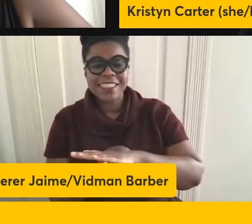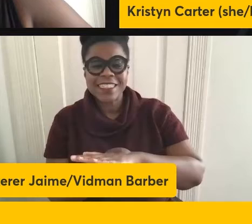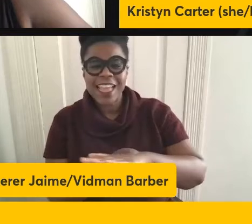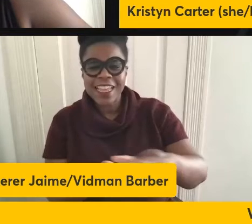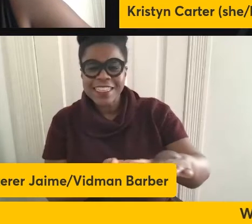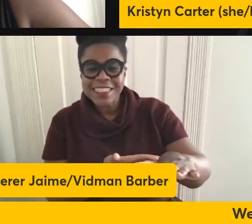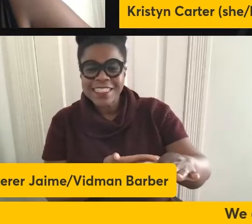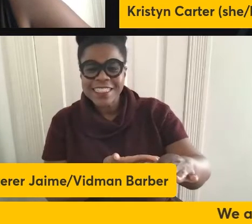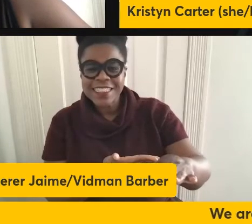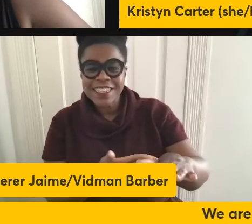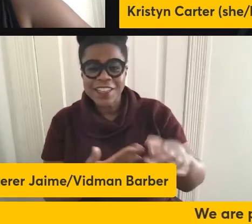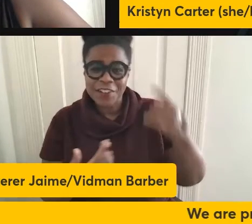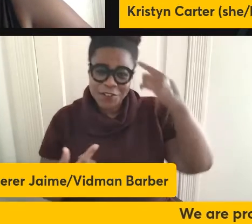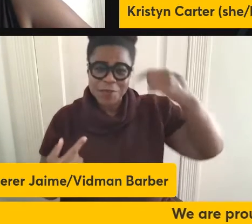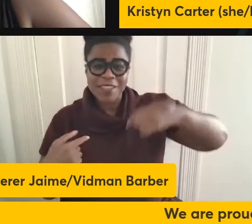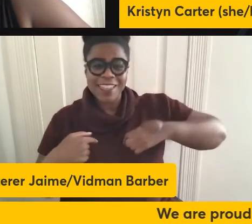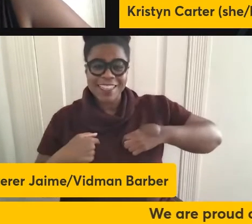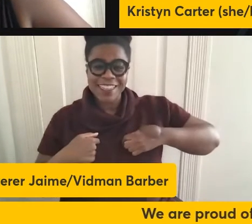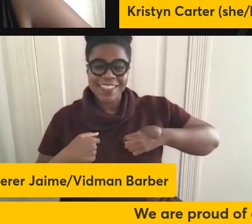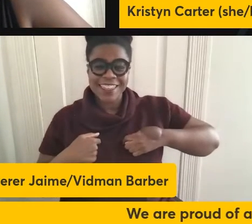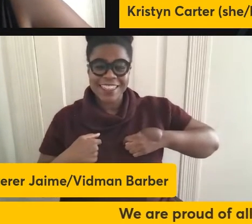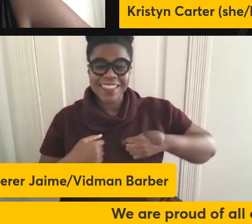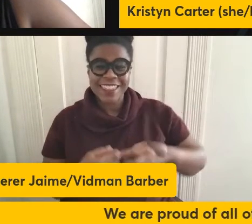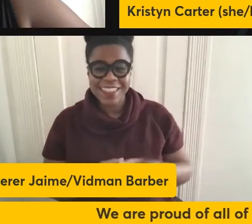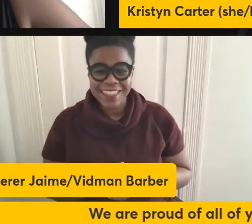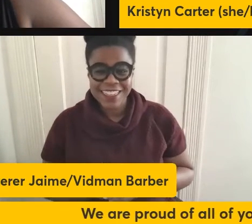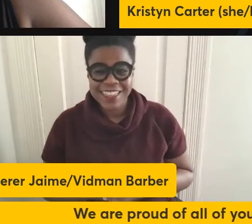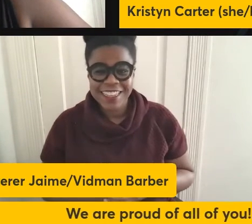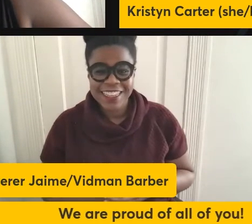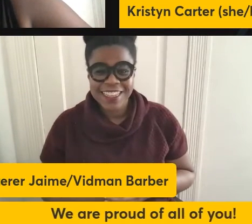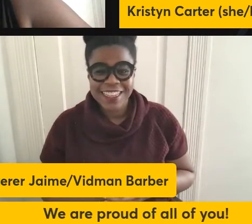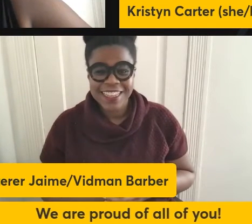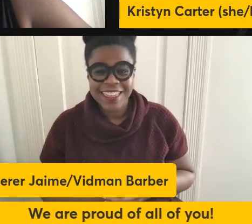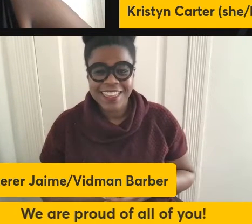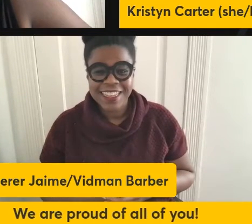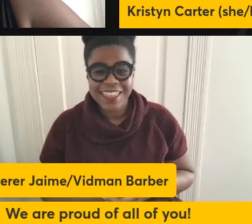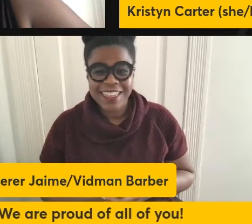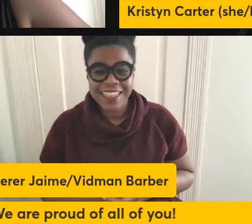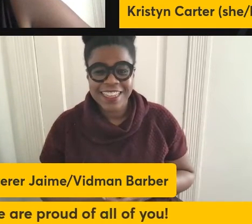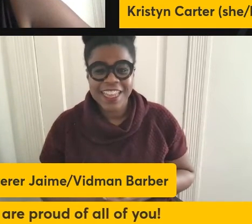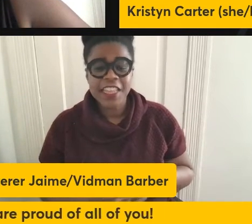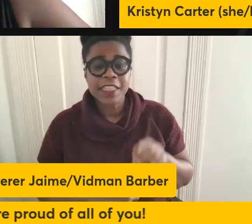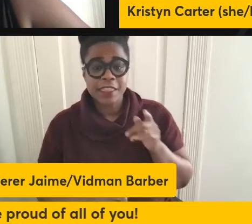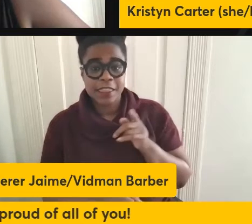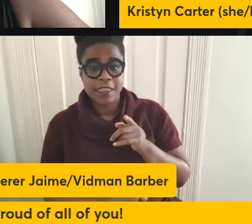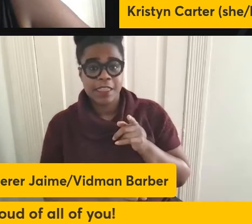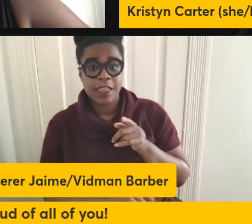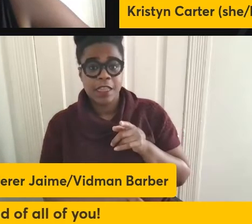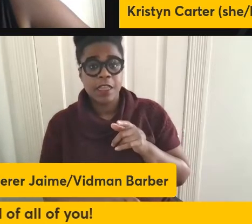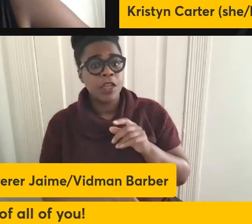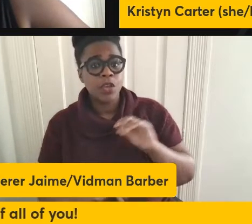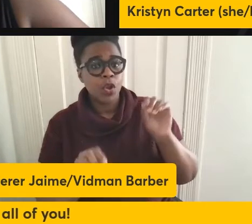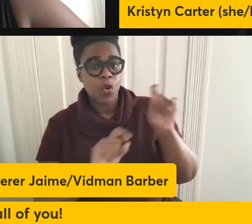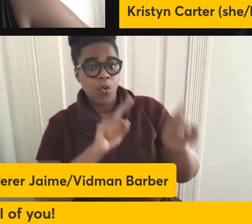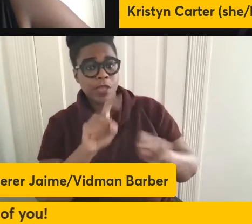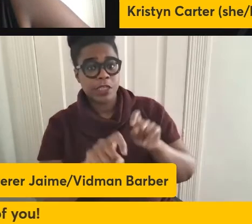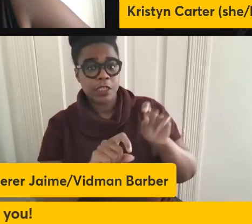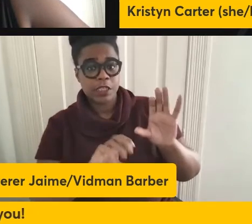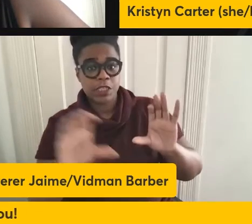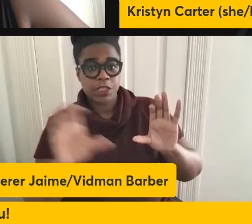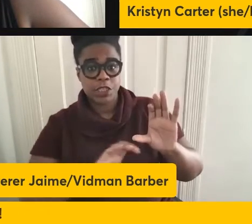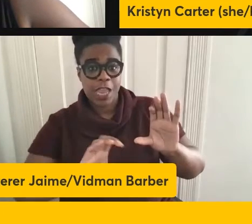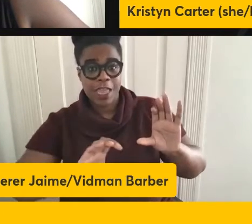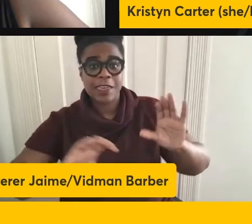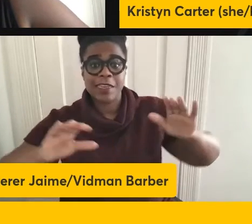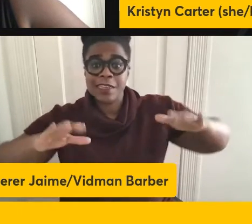like to me. So at this point, we don't have any questions in the chat just yet,